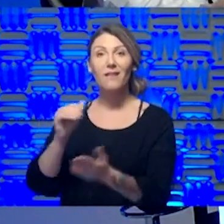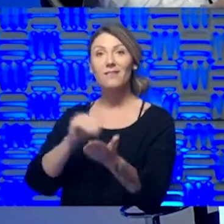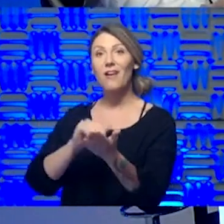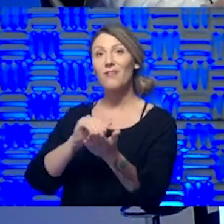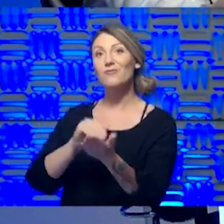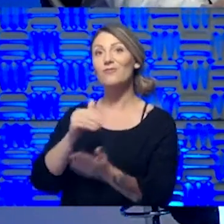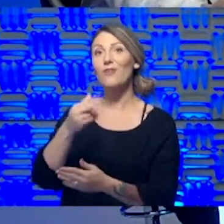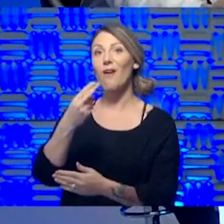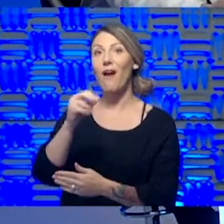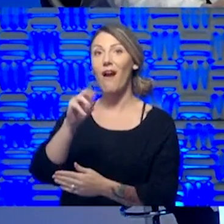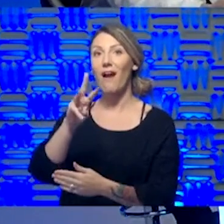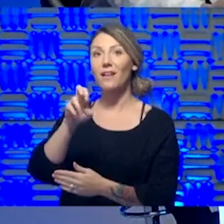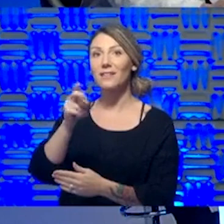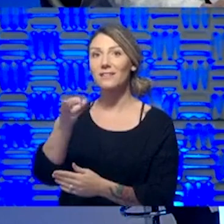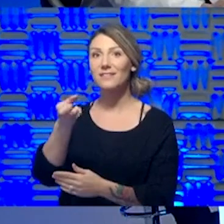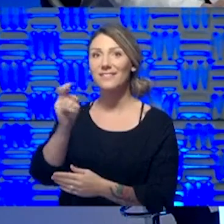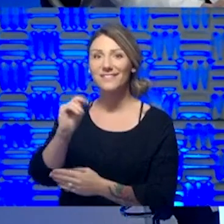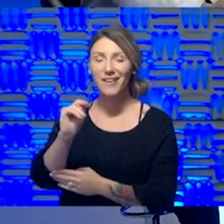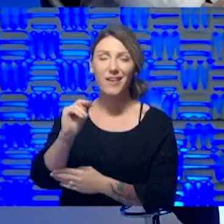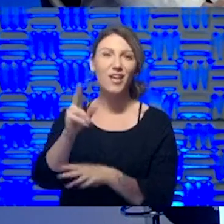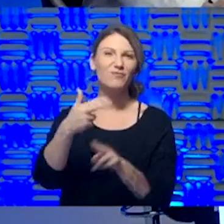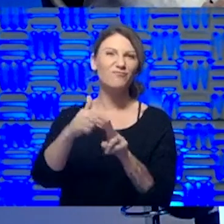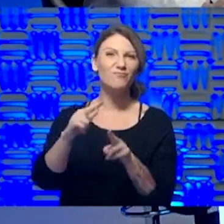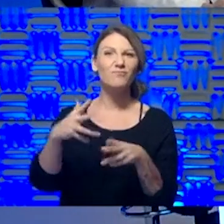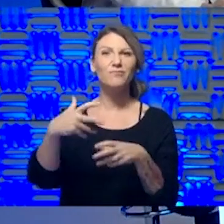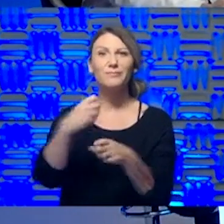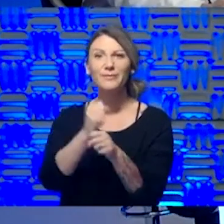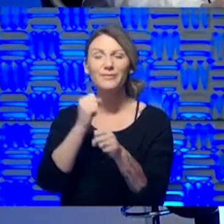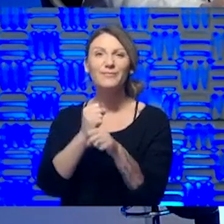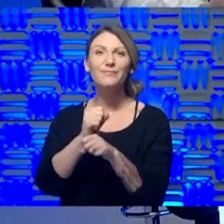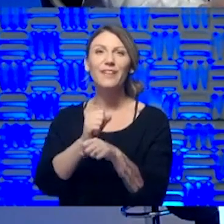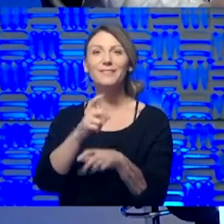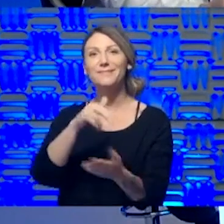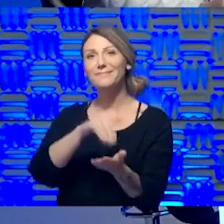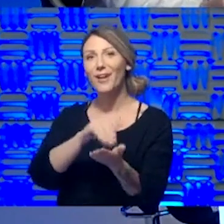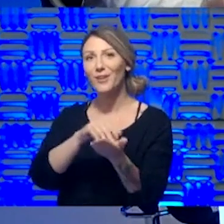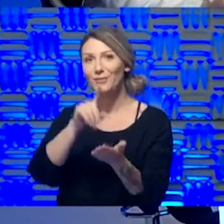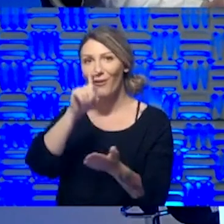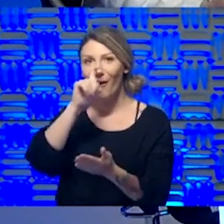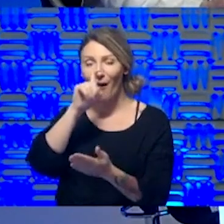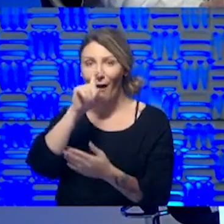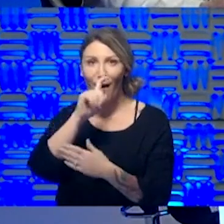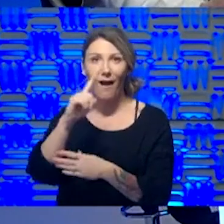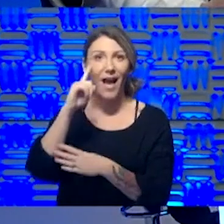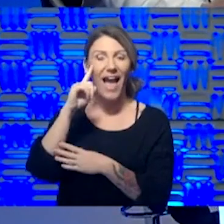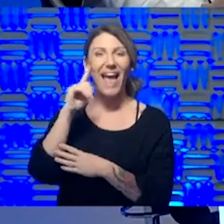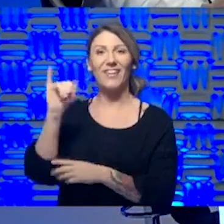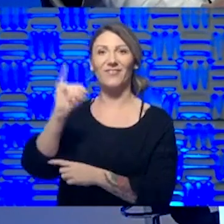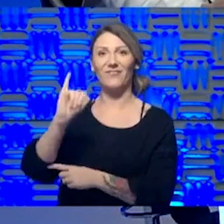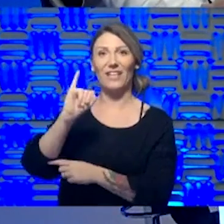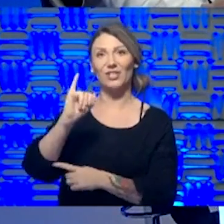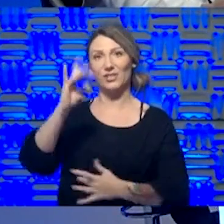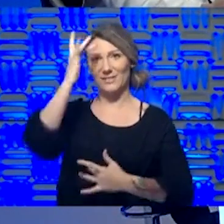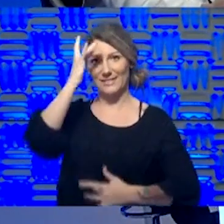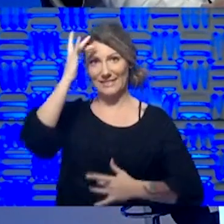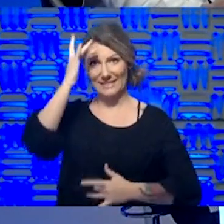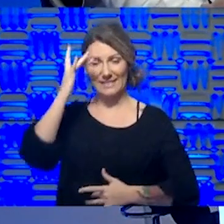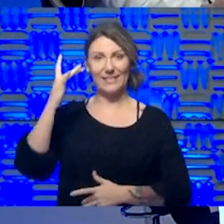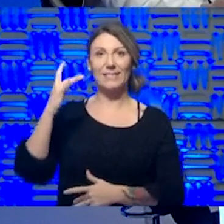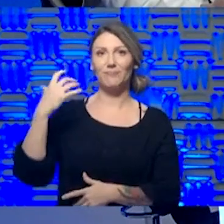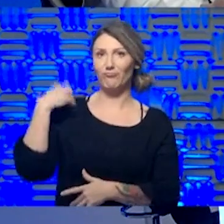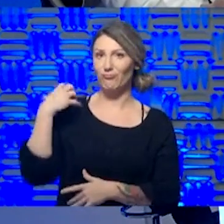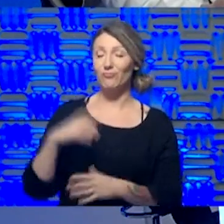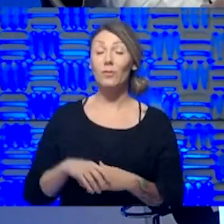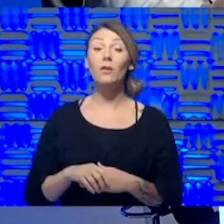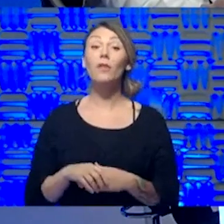Dr. Hawkeye, our Medical Director of Infection Control, one of our excellent infectious disease physicians. And on my left is our special guest, Dr.